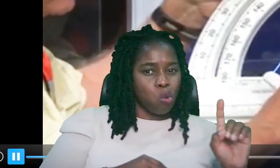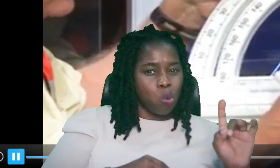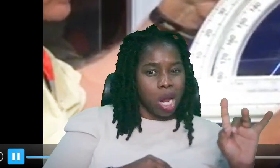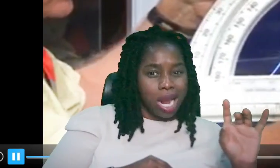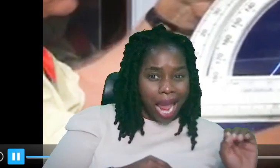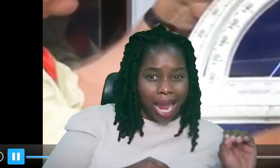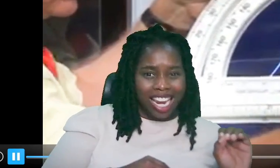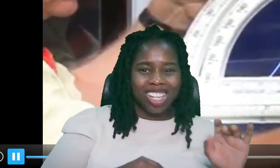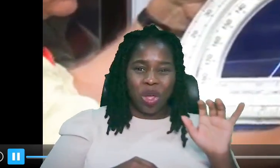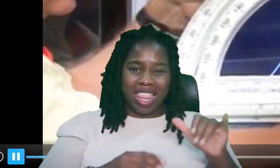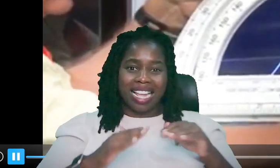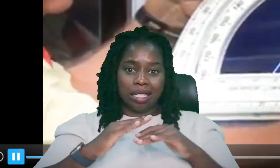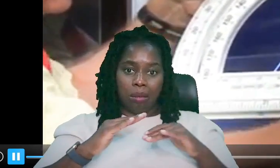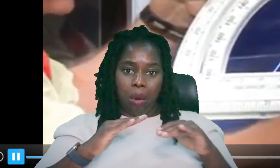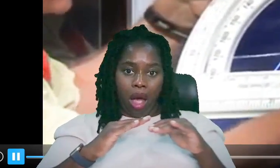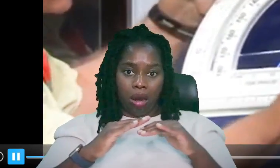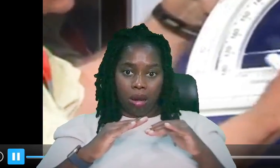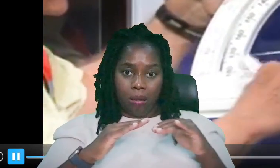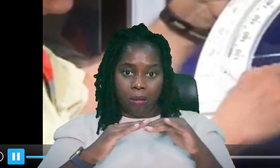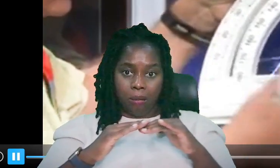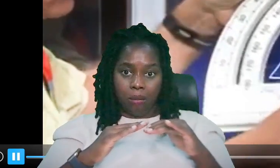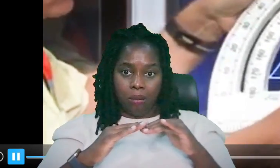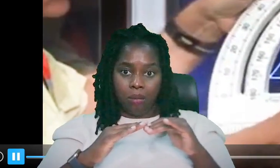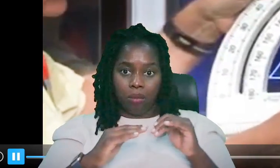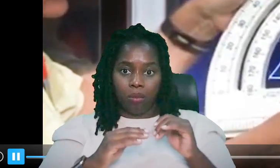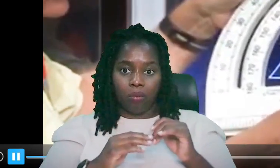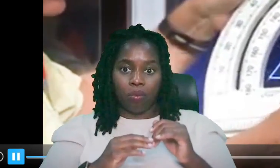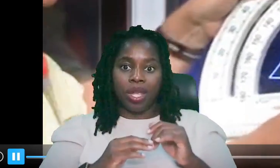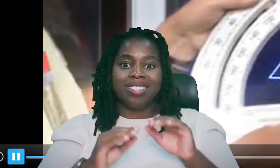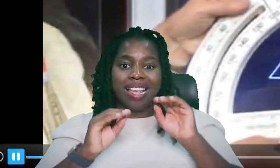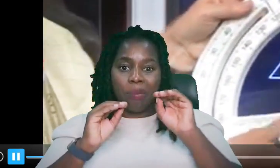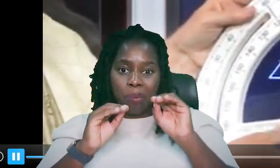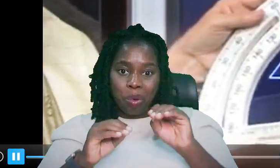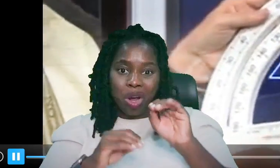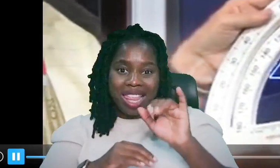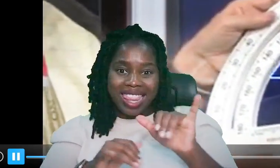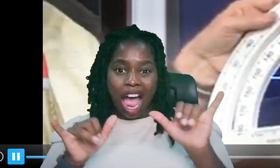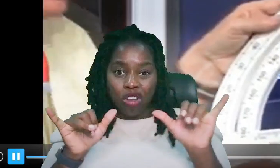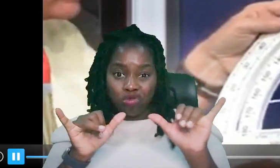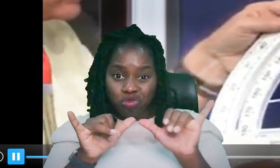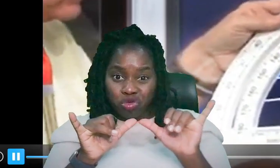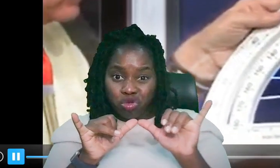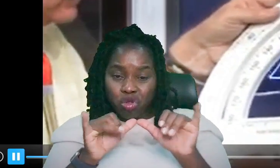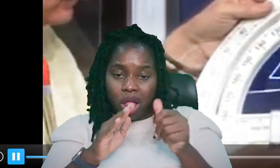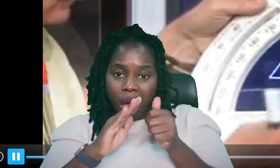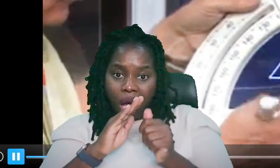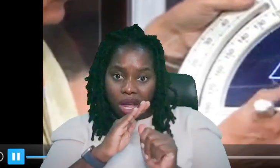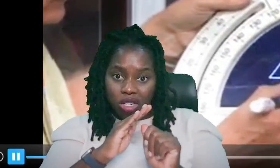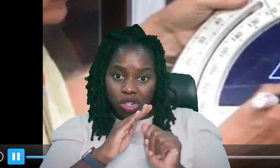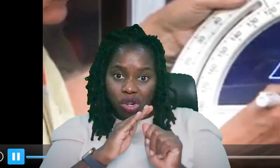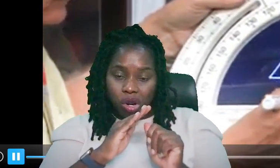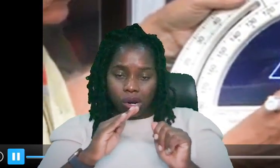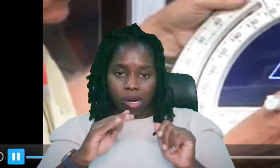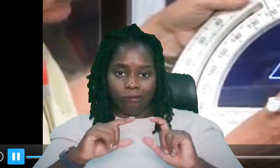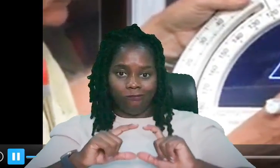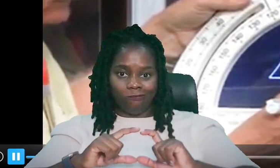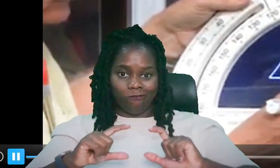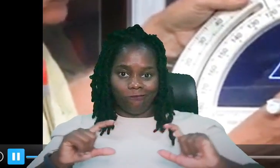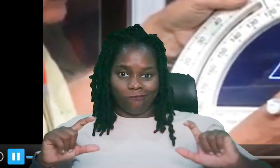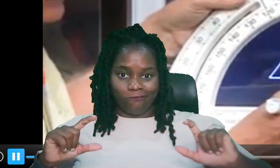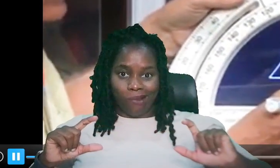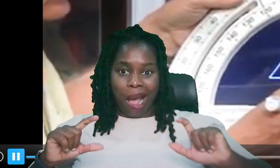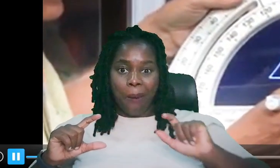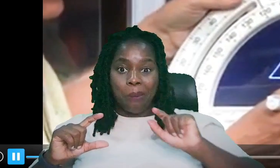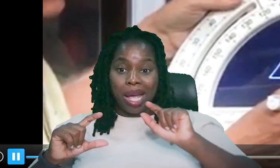is like the bottom of this protractor. They've put this ruler down here underneath it, but there,